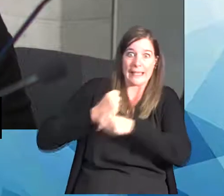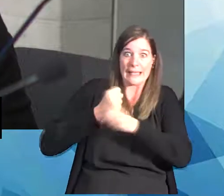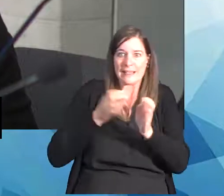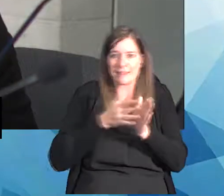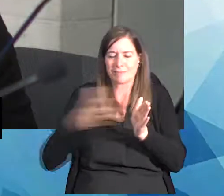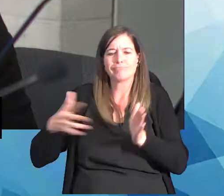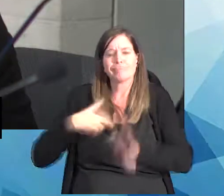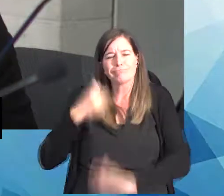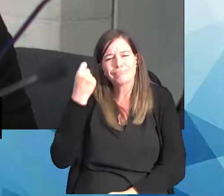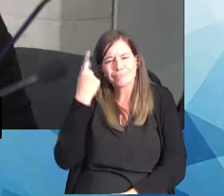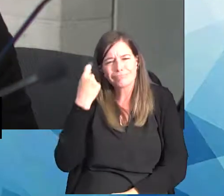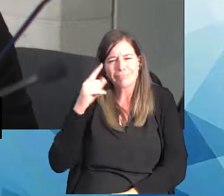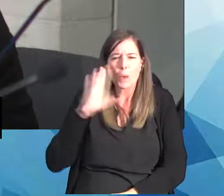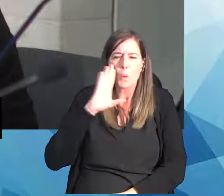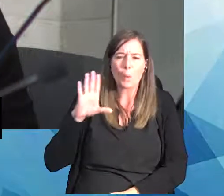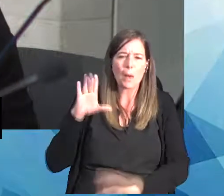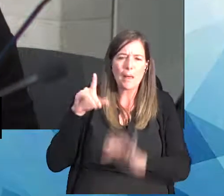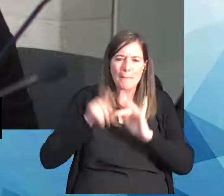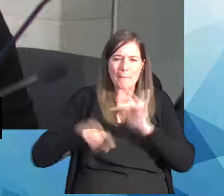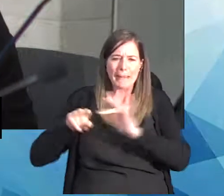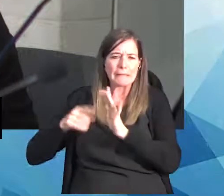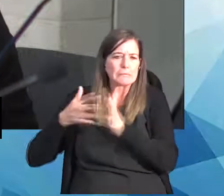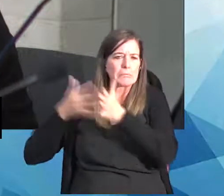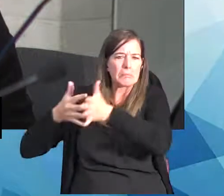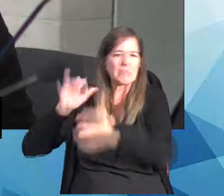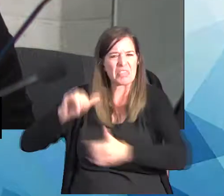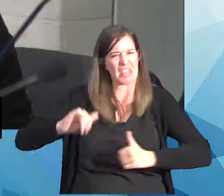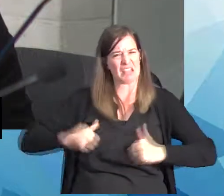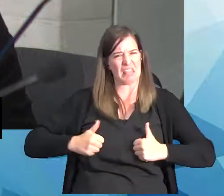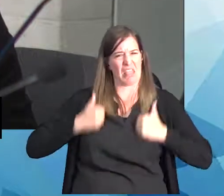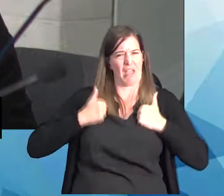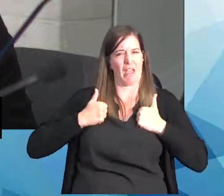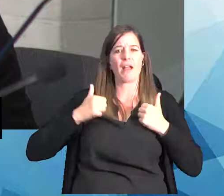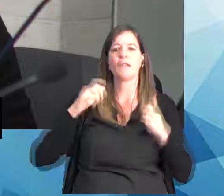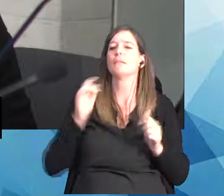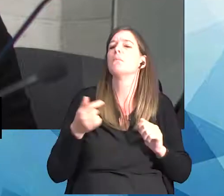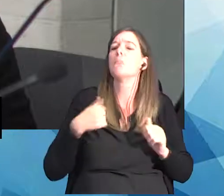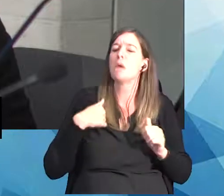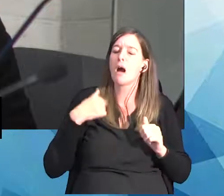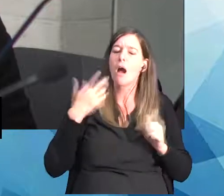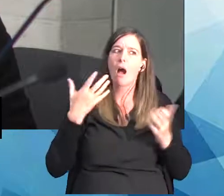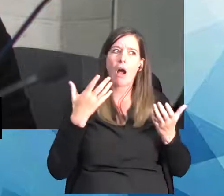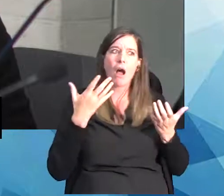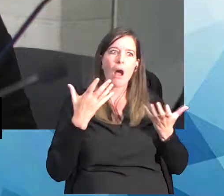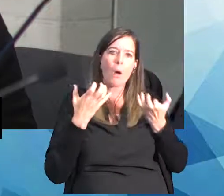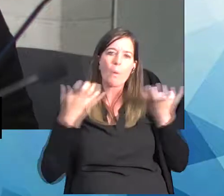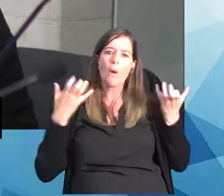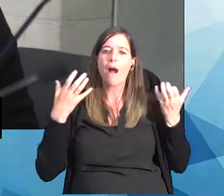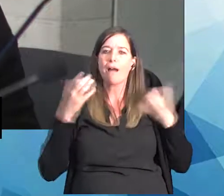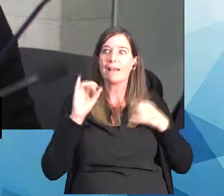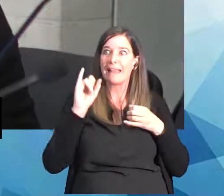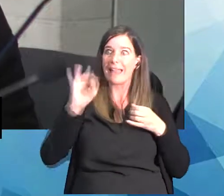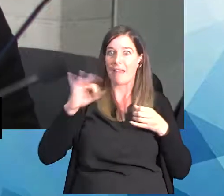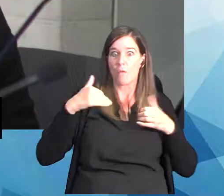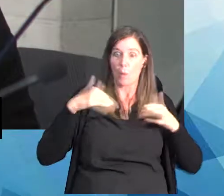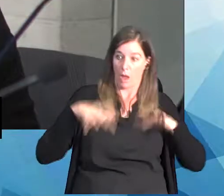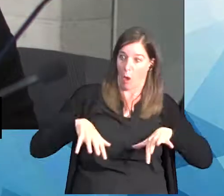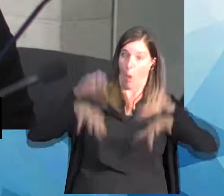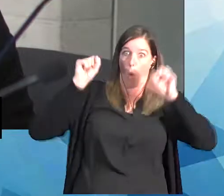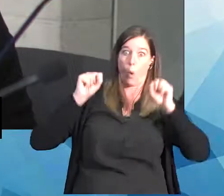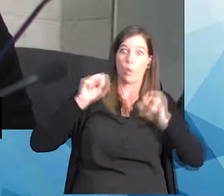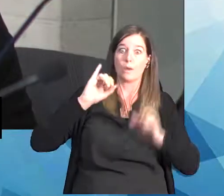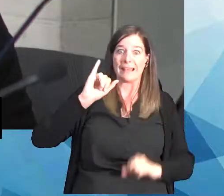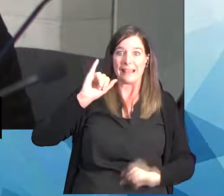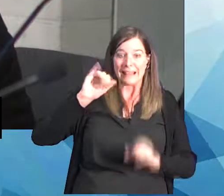more concerned about is that we have an expectation that if we have an in-person meeting, that we don't just have one person, that we have as many people